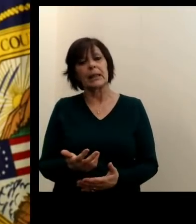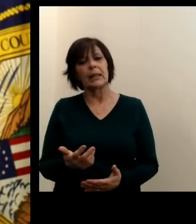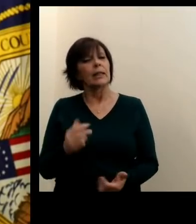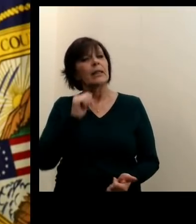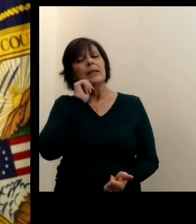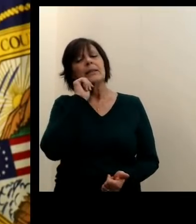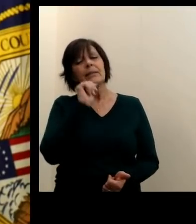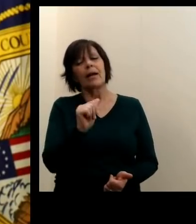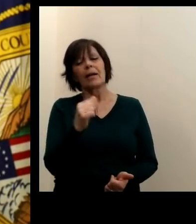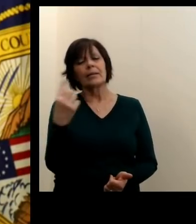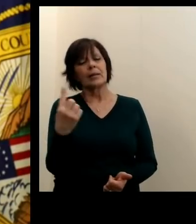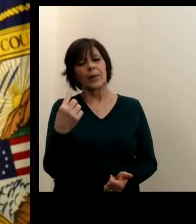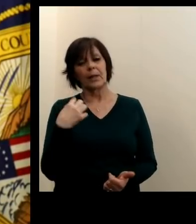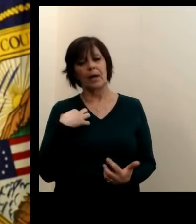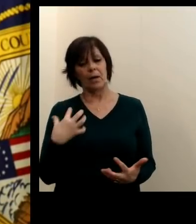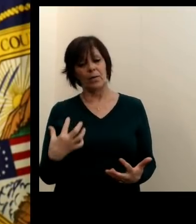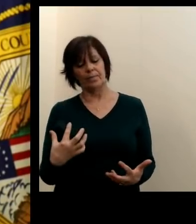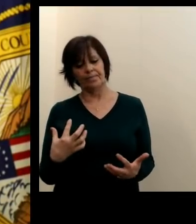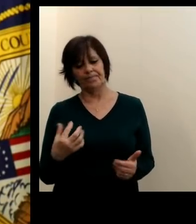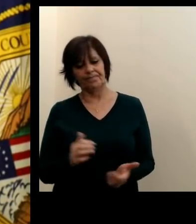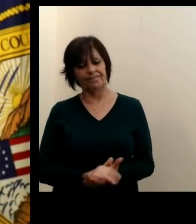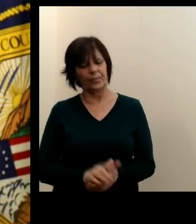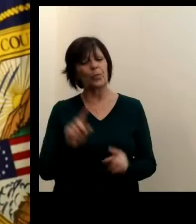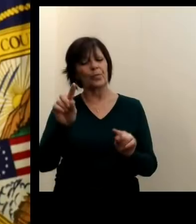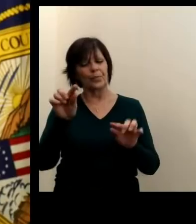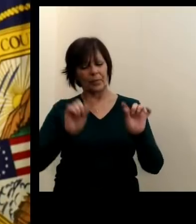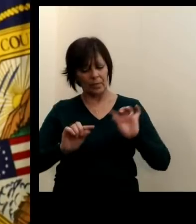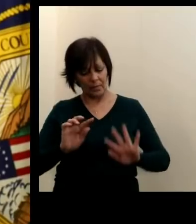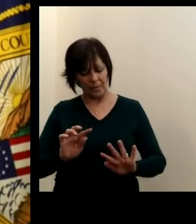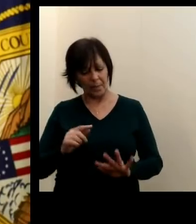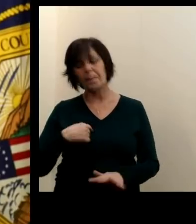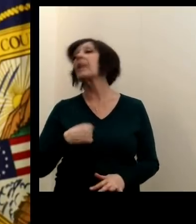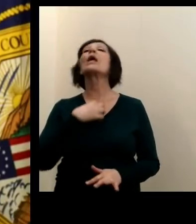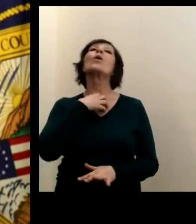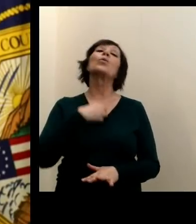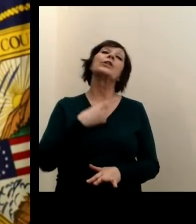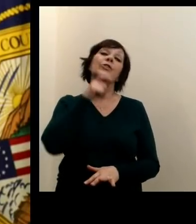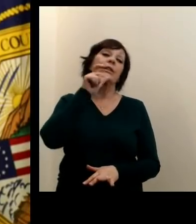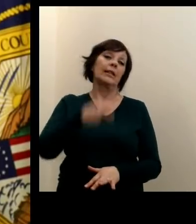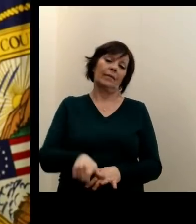not a thing that I'm really, let me backtrack. I wish we didn't have